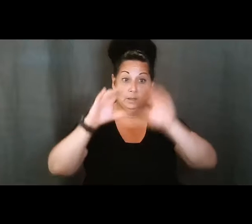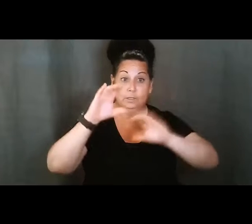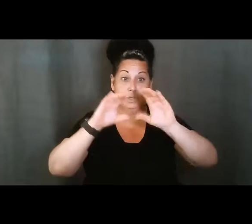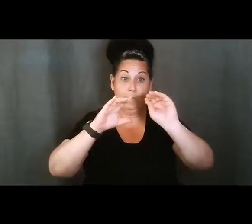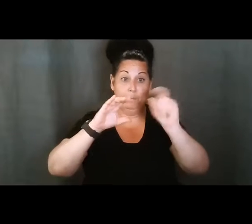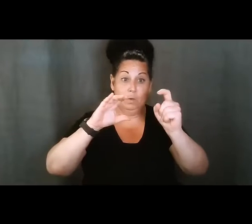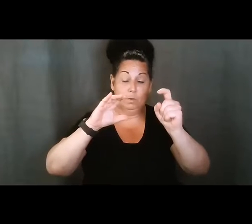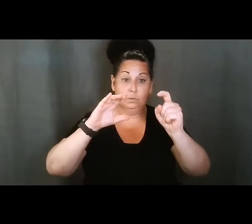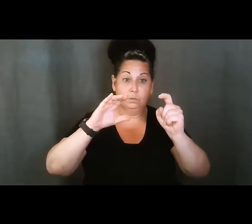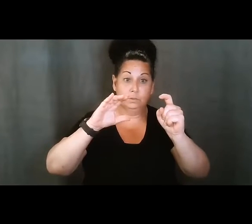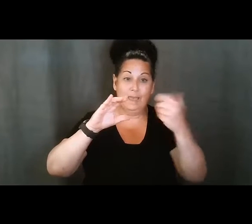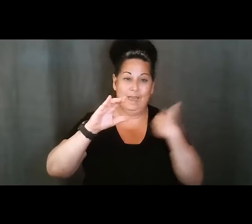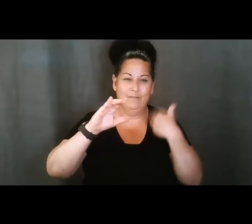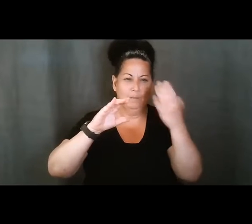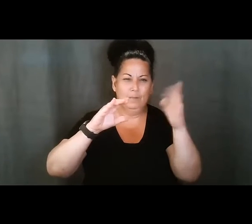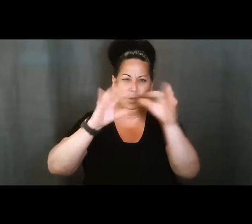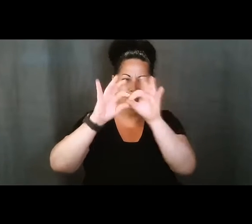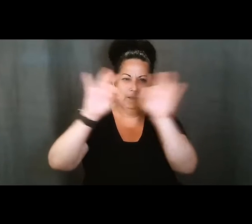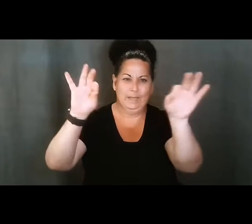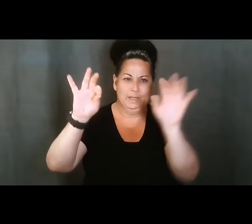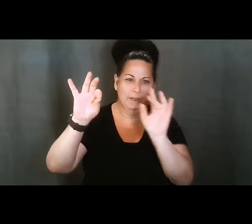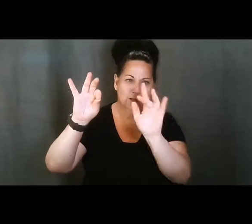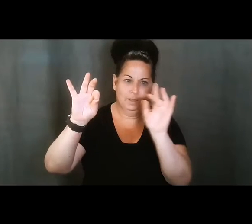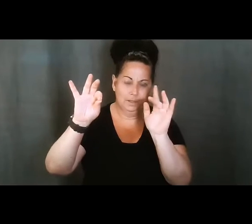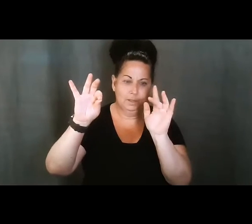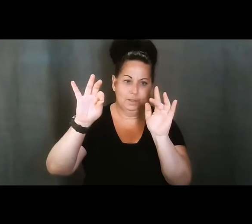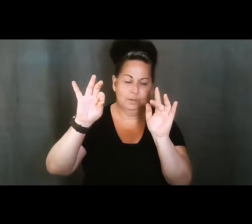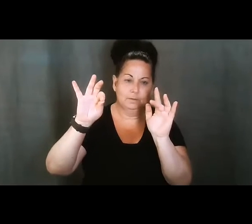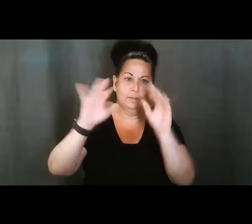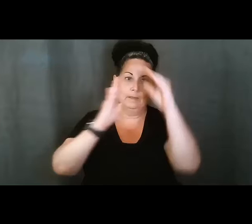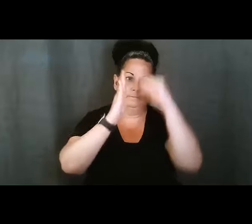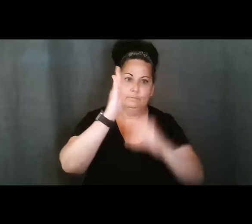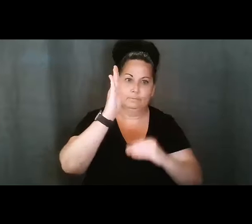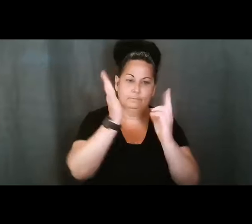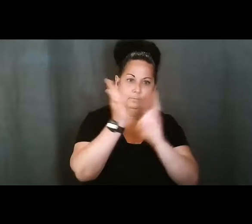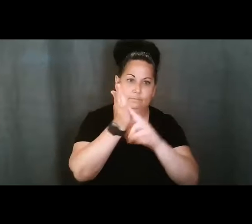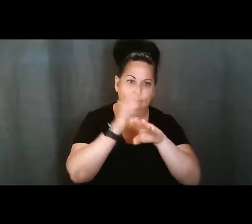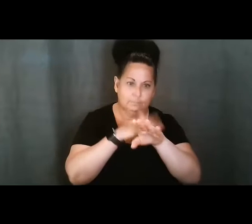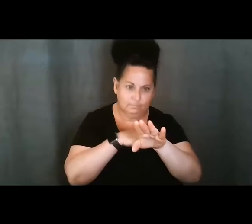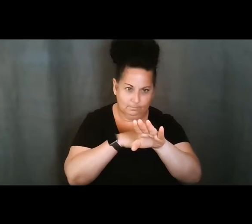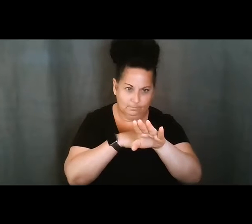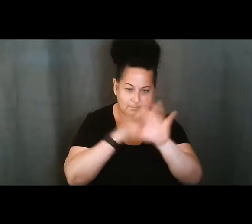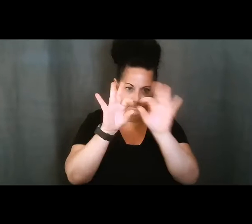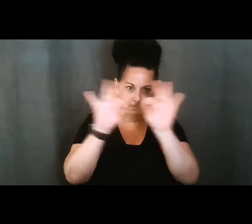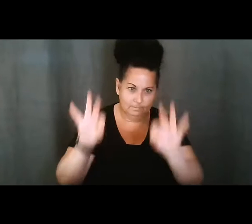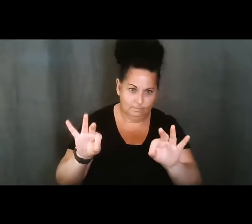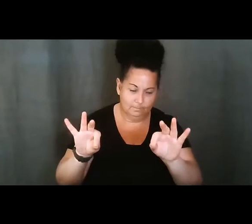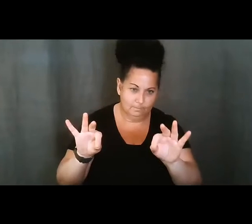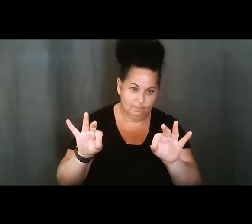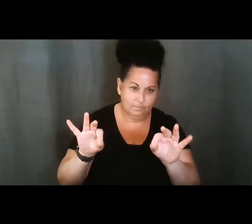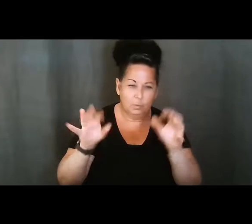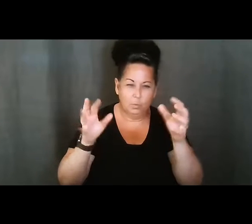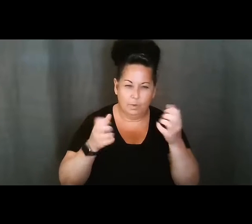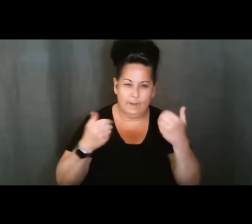the link there to complete our sign-in sheet. We definitely want to have a record of your